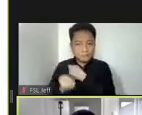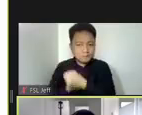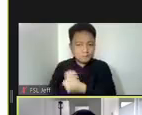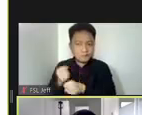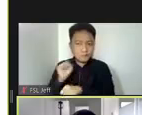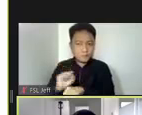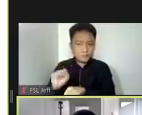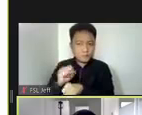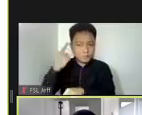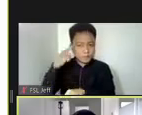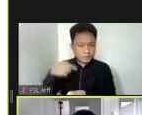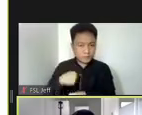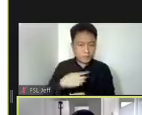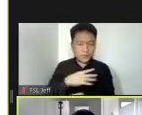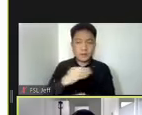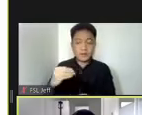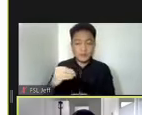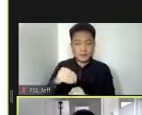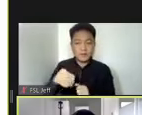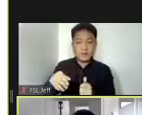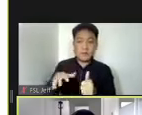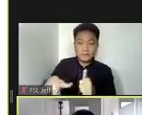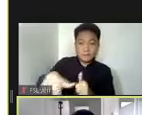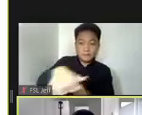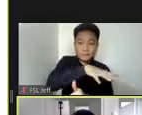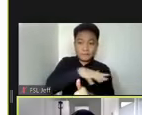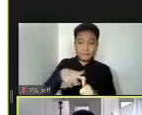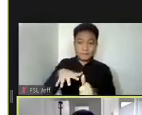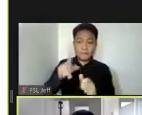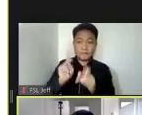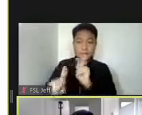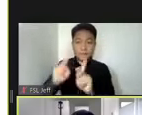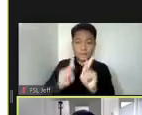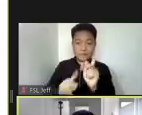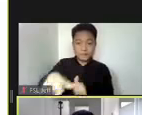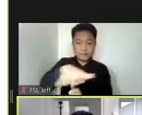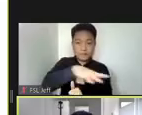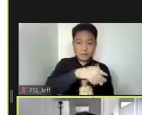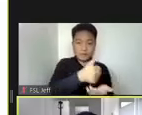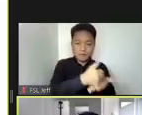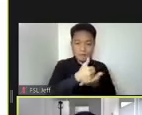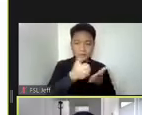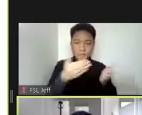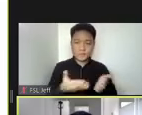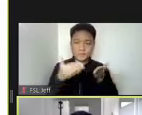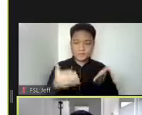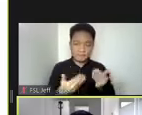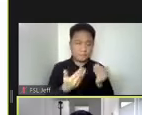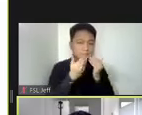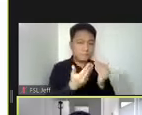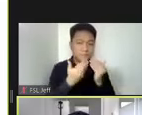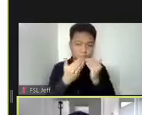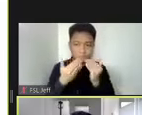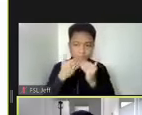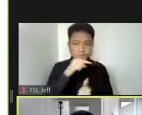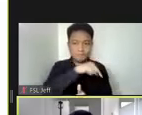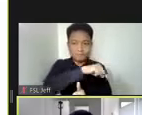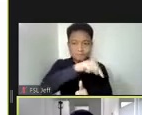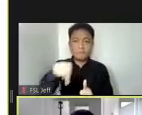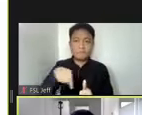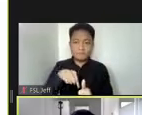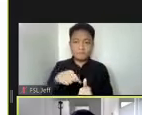And I'm always grateful for the following people who practiced zero